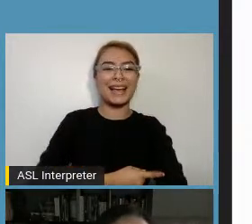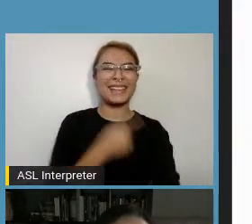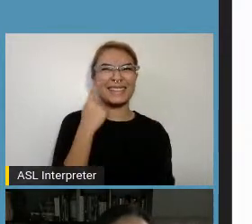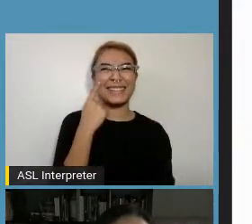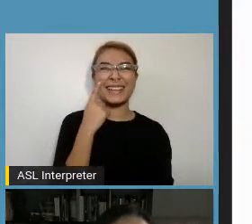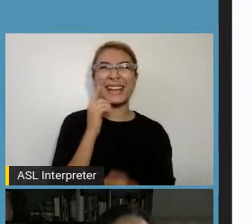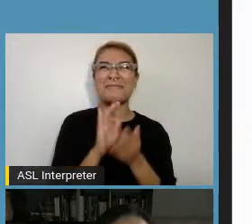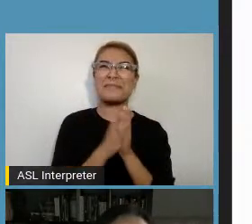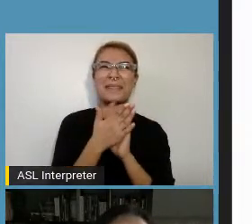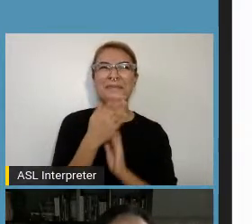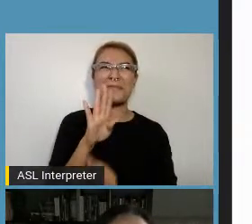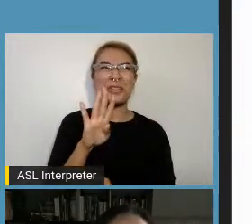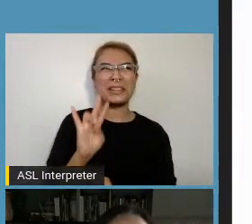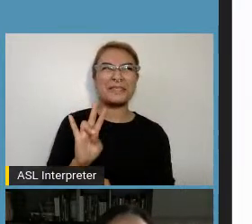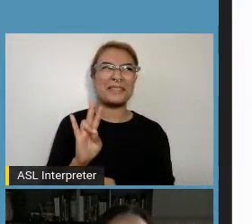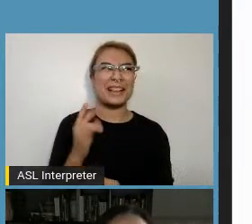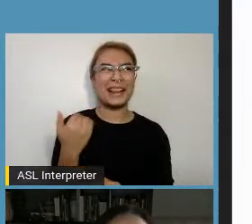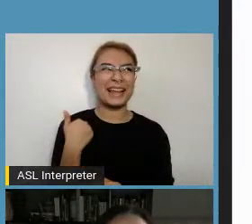kids keep telling me that.